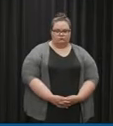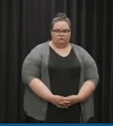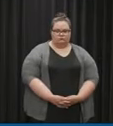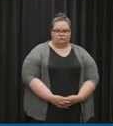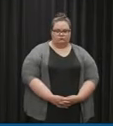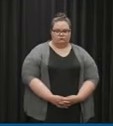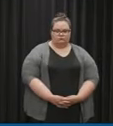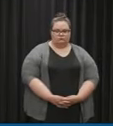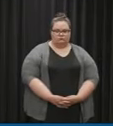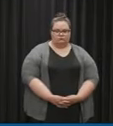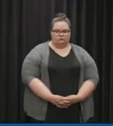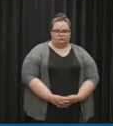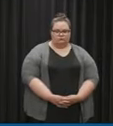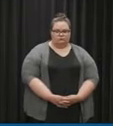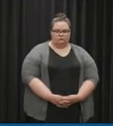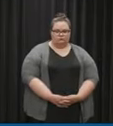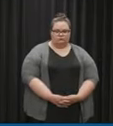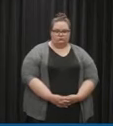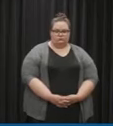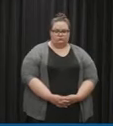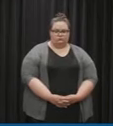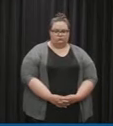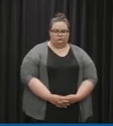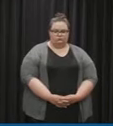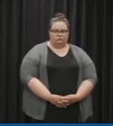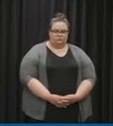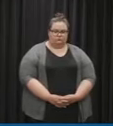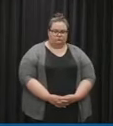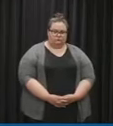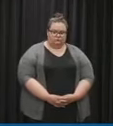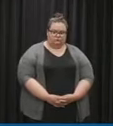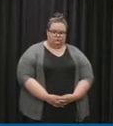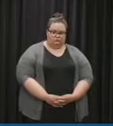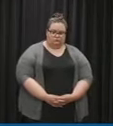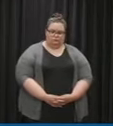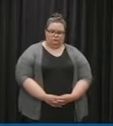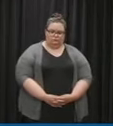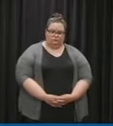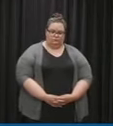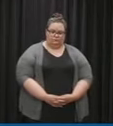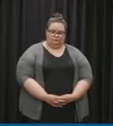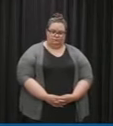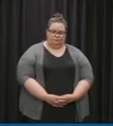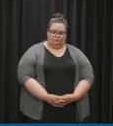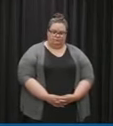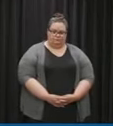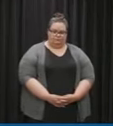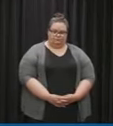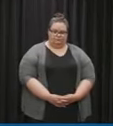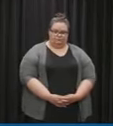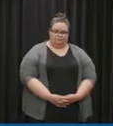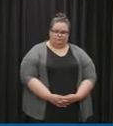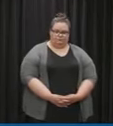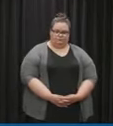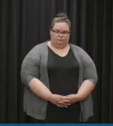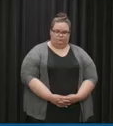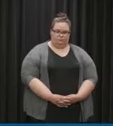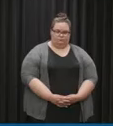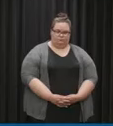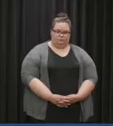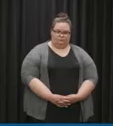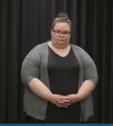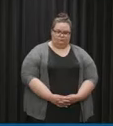virus to other people. They are alone at home, or they are in a house with their very close contacts. So